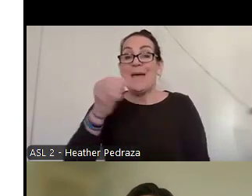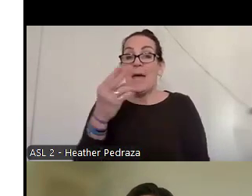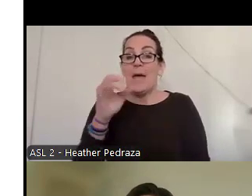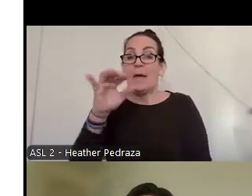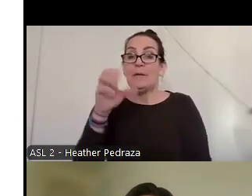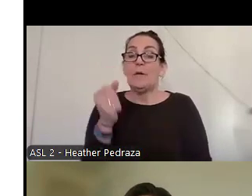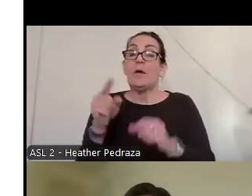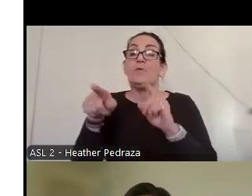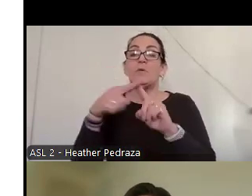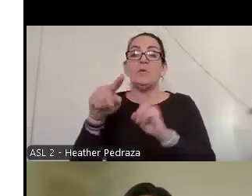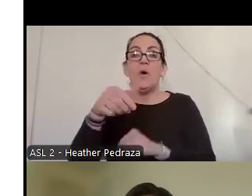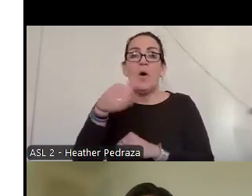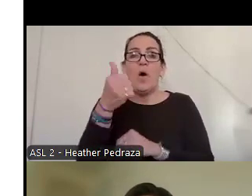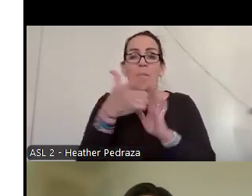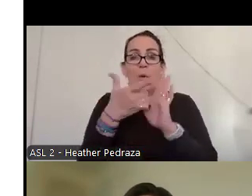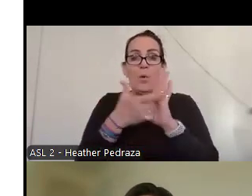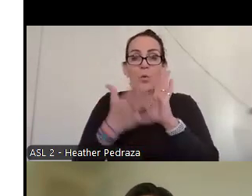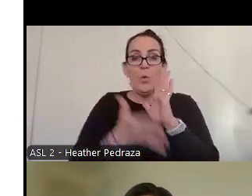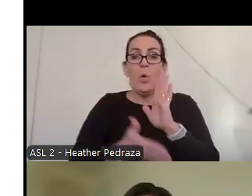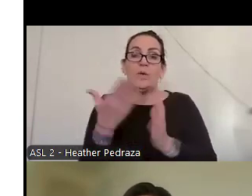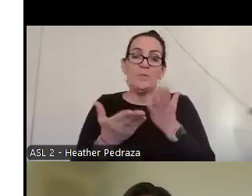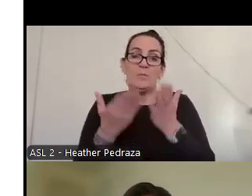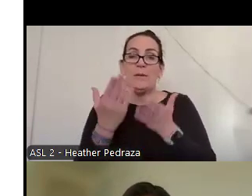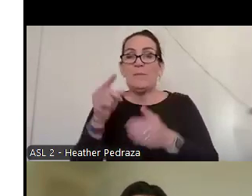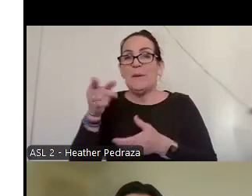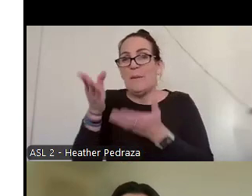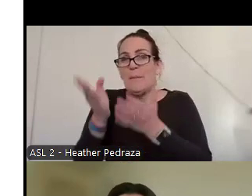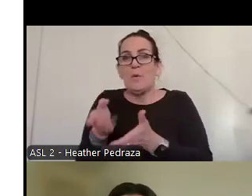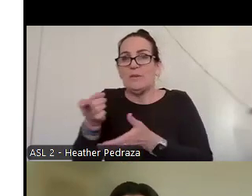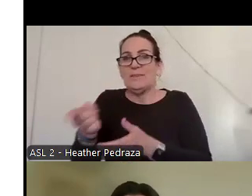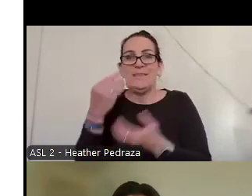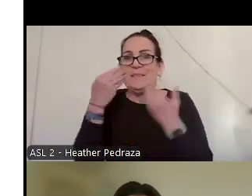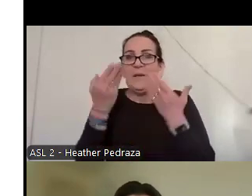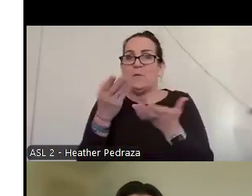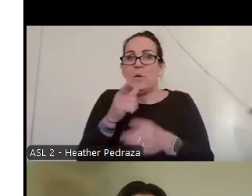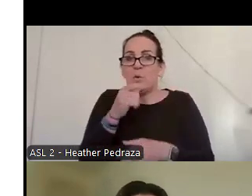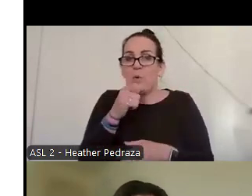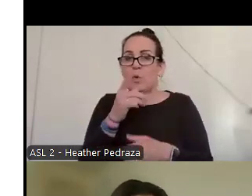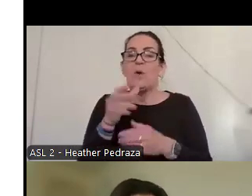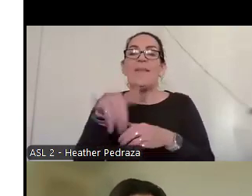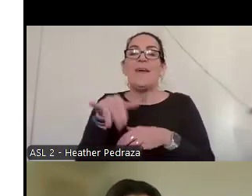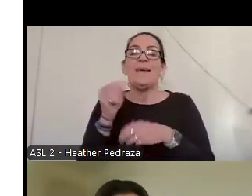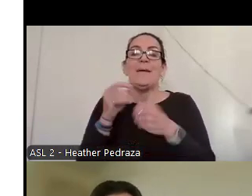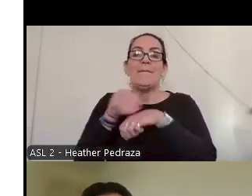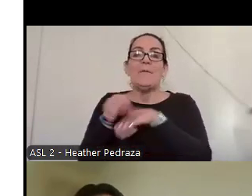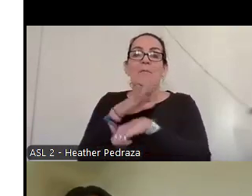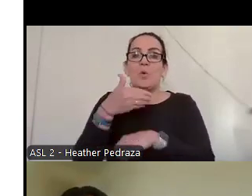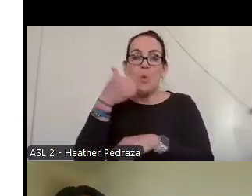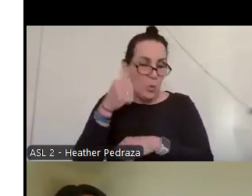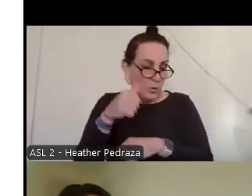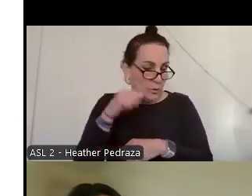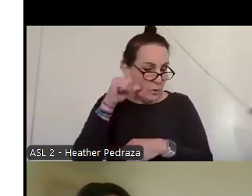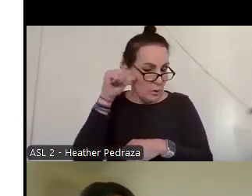may even lack expertise in issues that affect older adults. And this bill